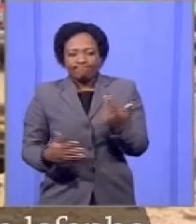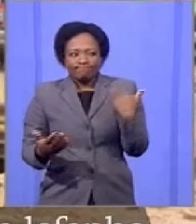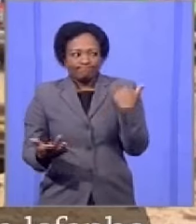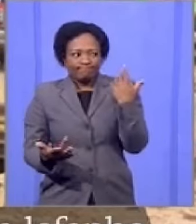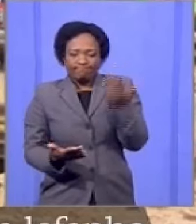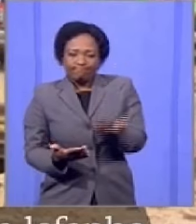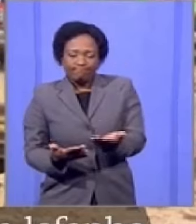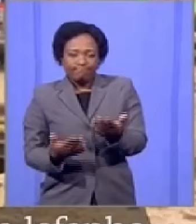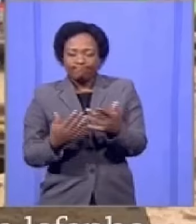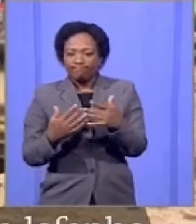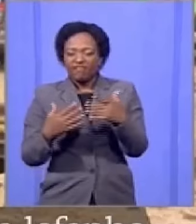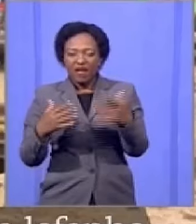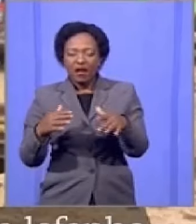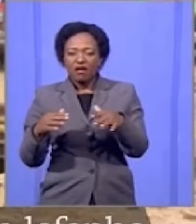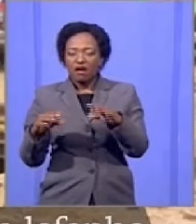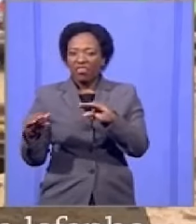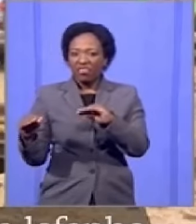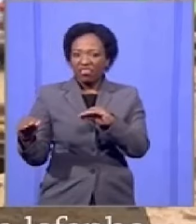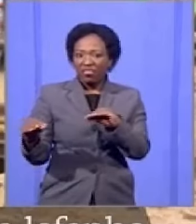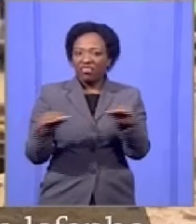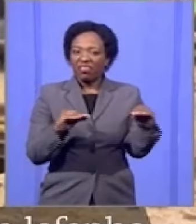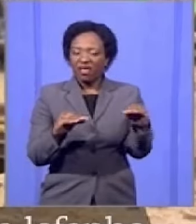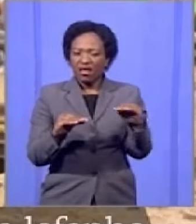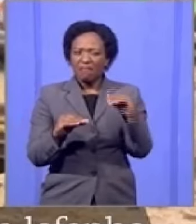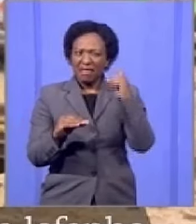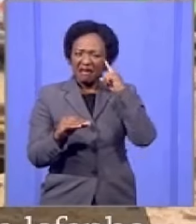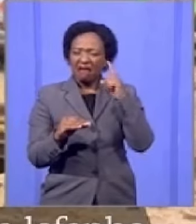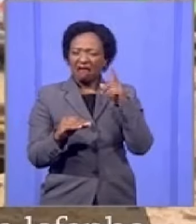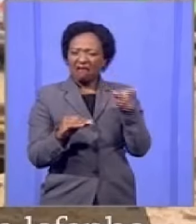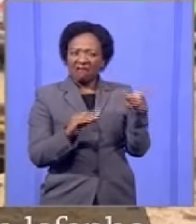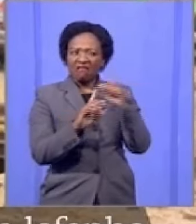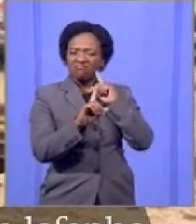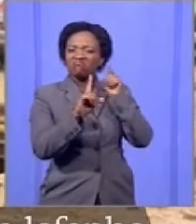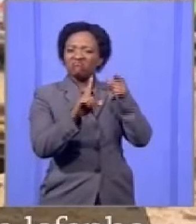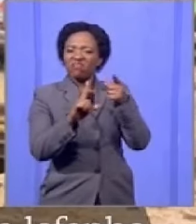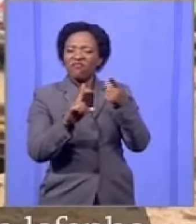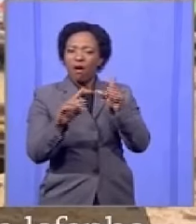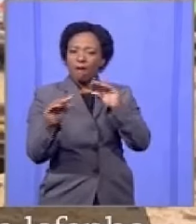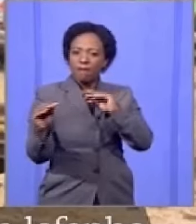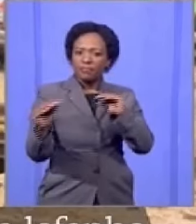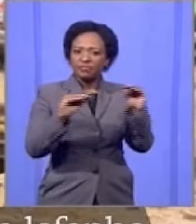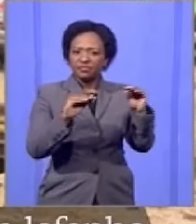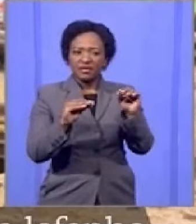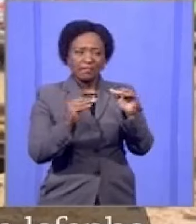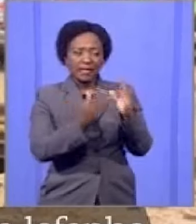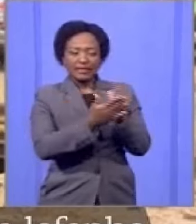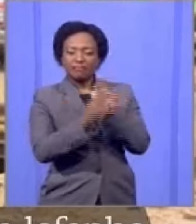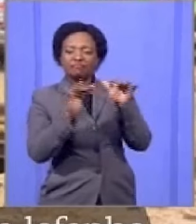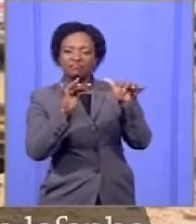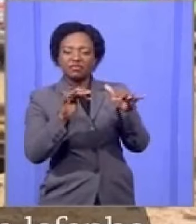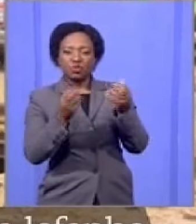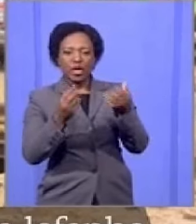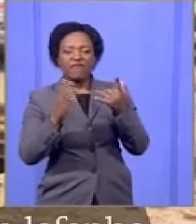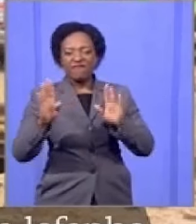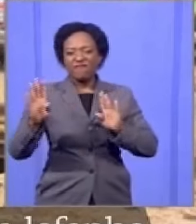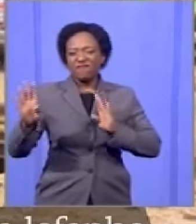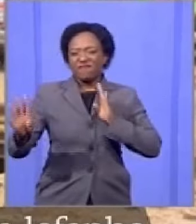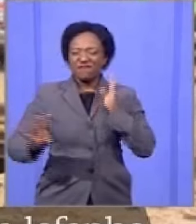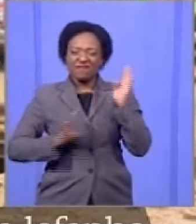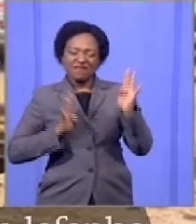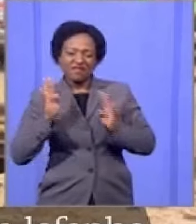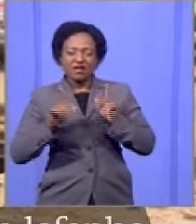been prolonged. I think it's a deliberate thing that is being done by certain people to frustrate us as well as to frustrate